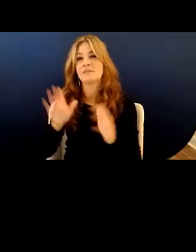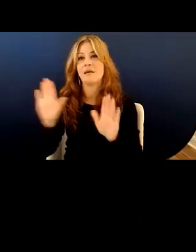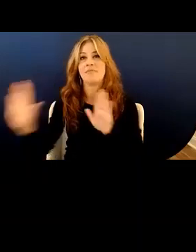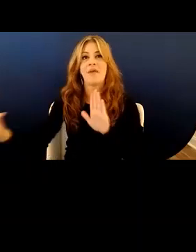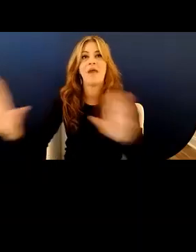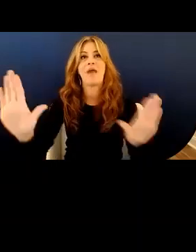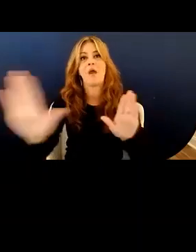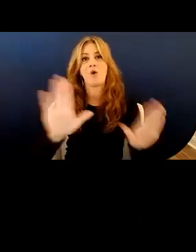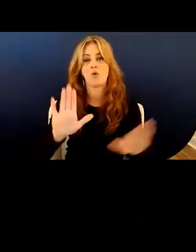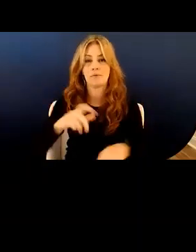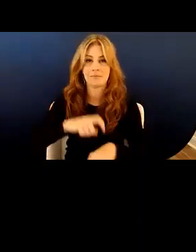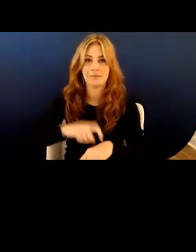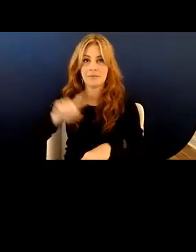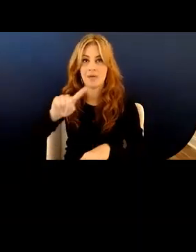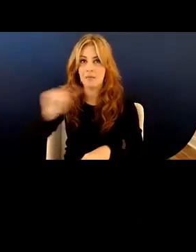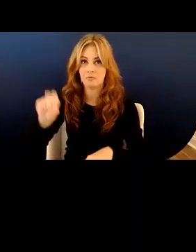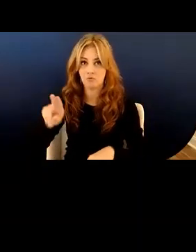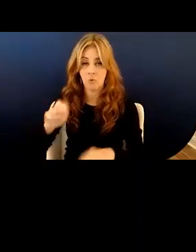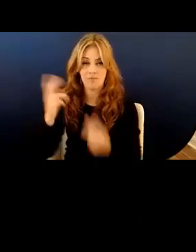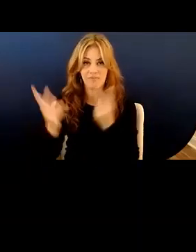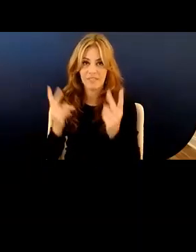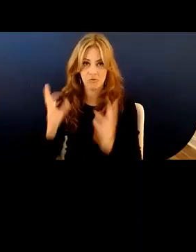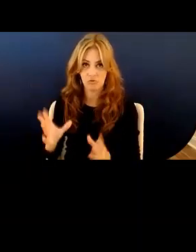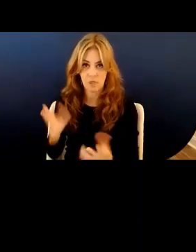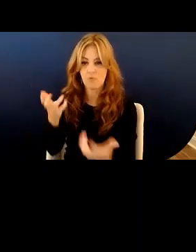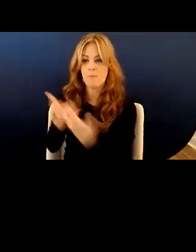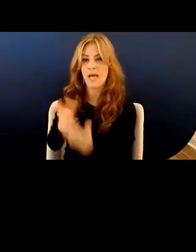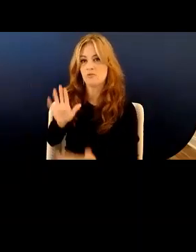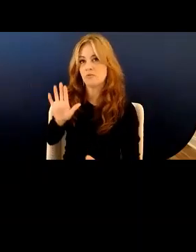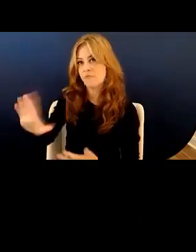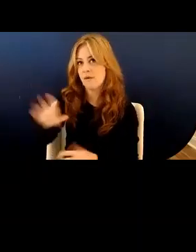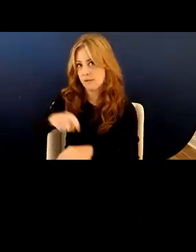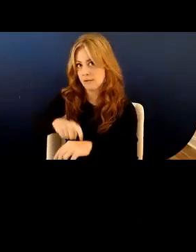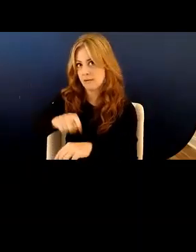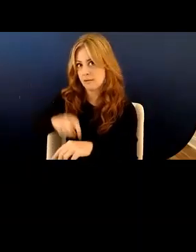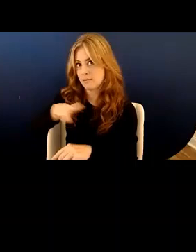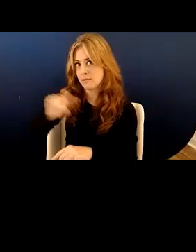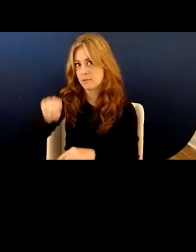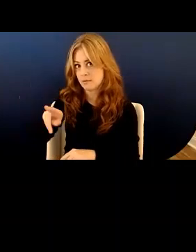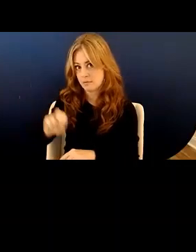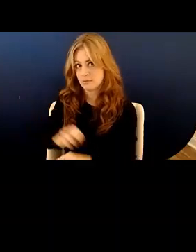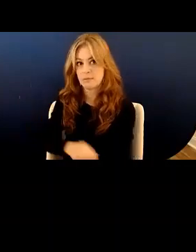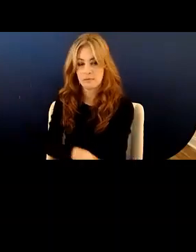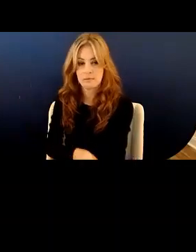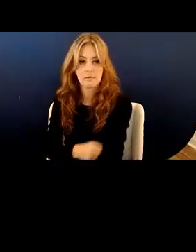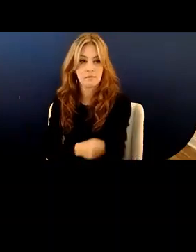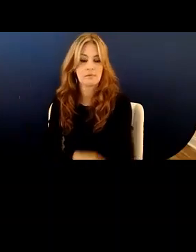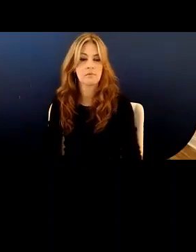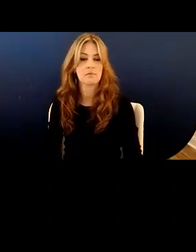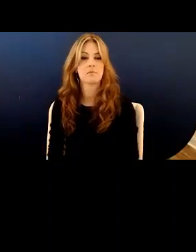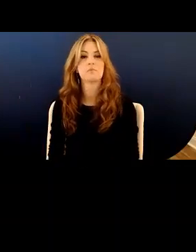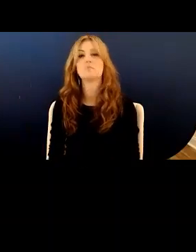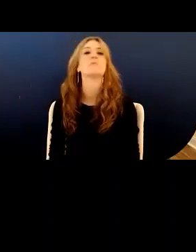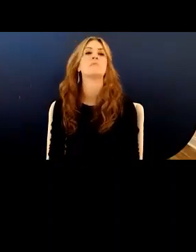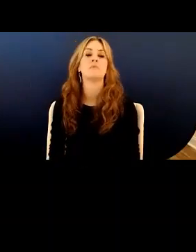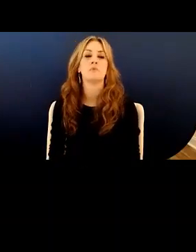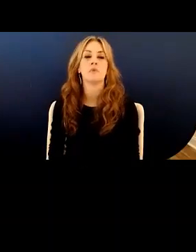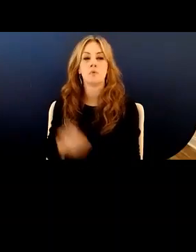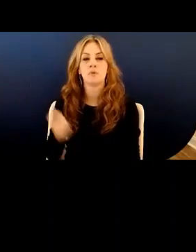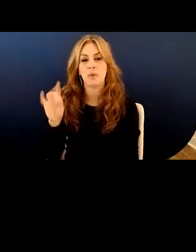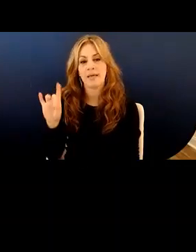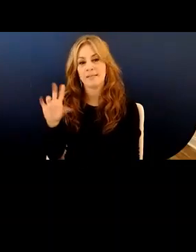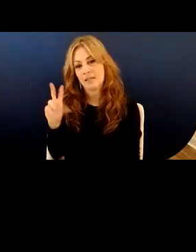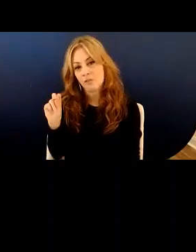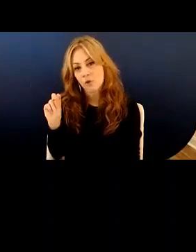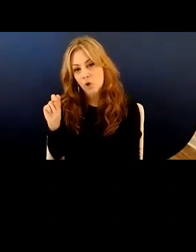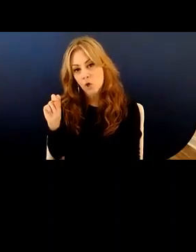observer, your visitor is. So here, let's just do it 1830